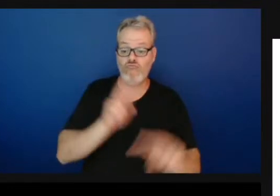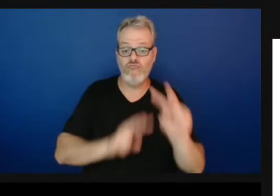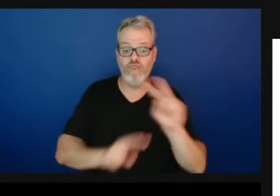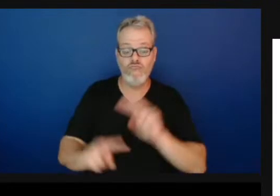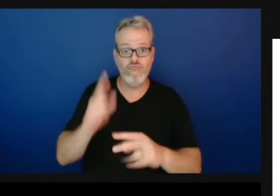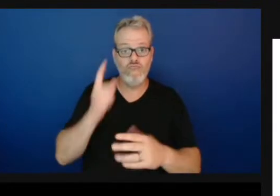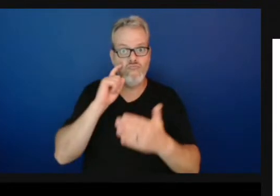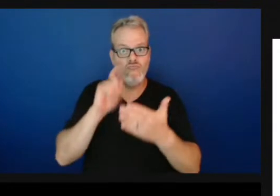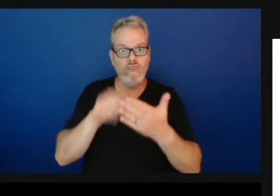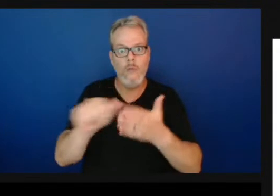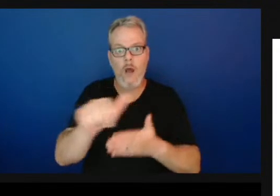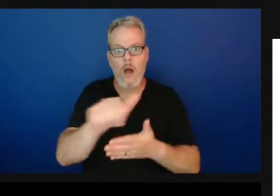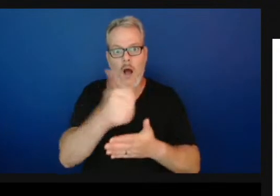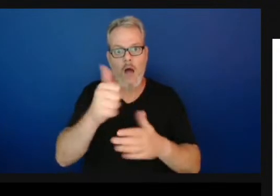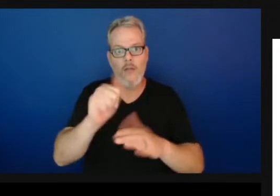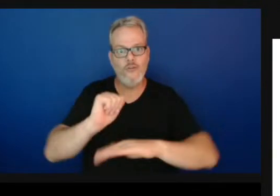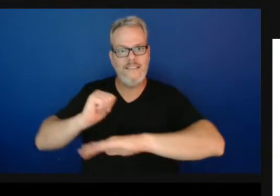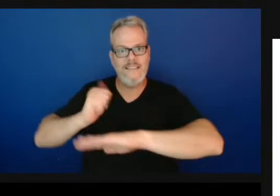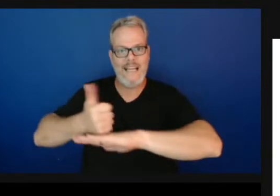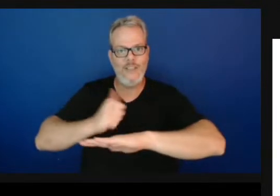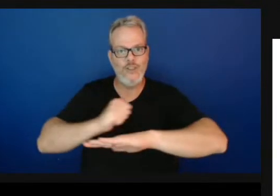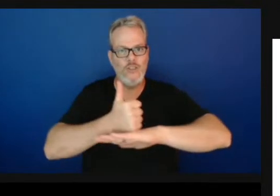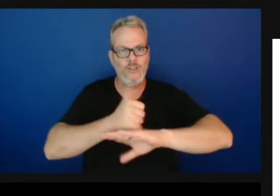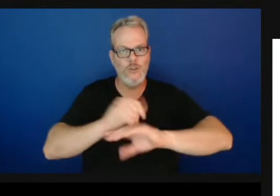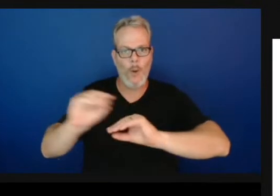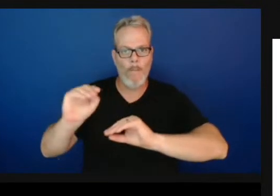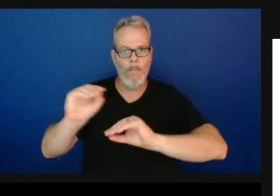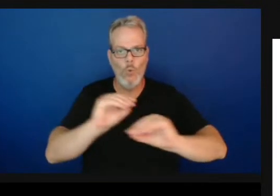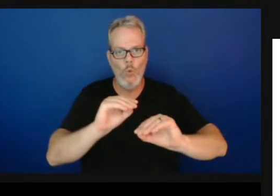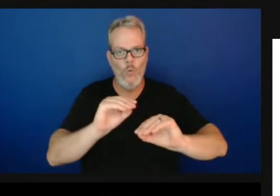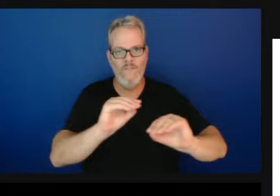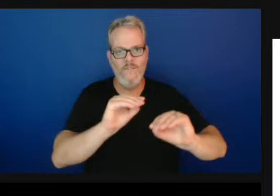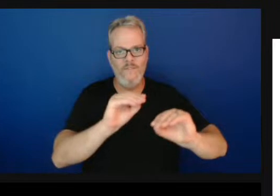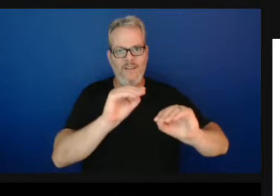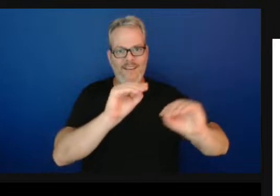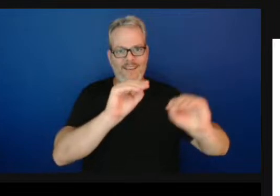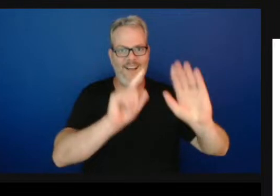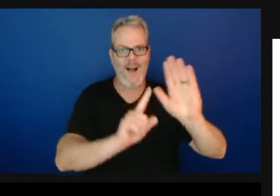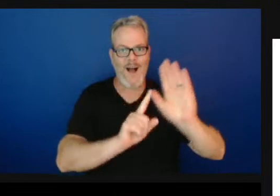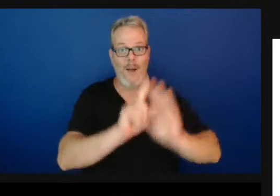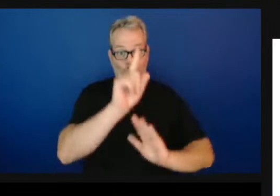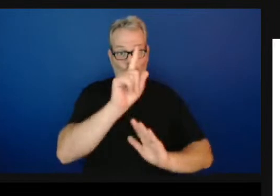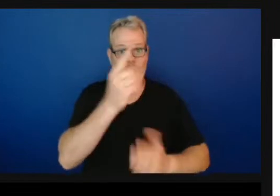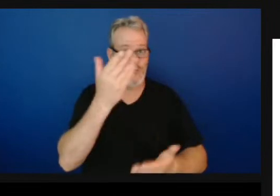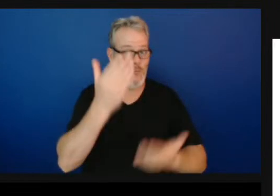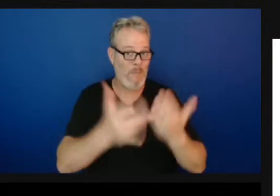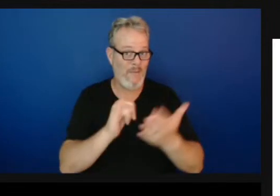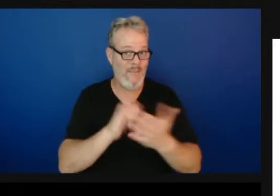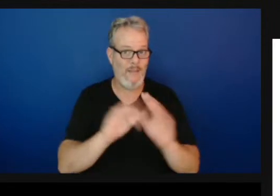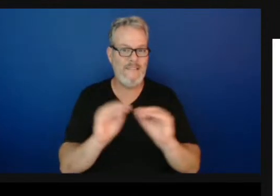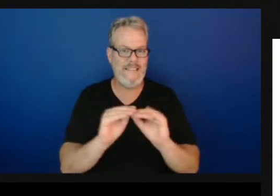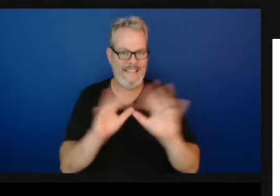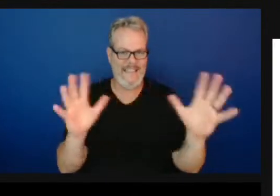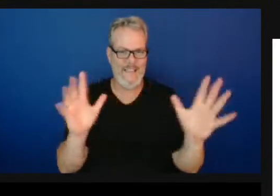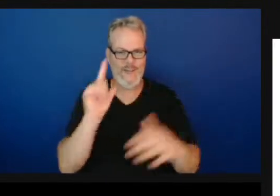moving upwards, and so it may be actually potentially a magma signal, and this may become clearer over the following